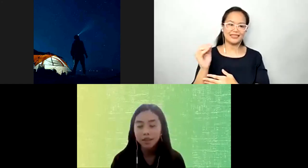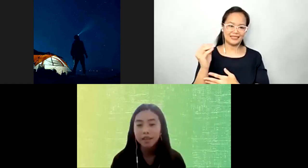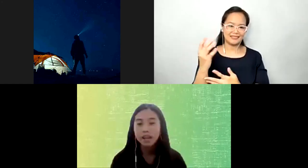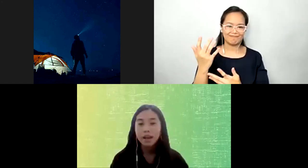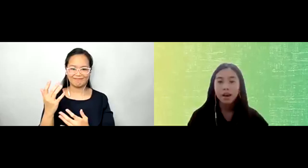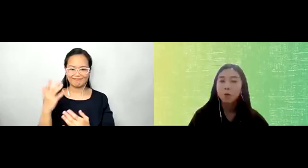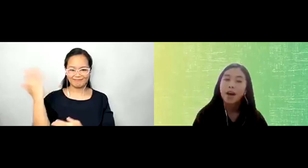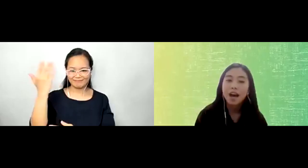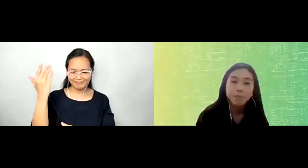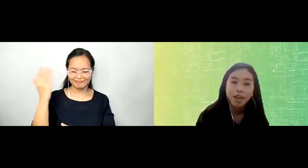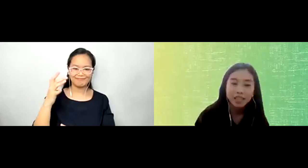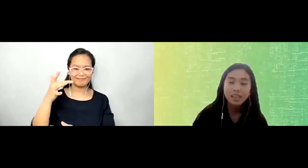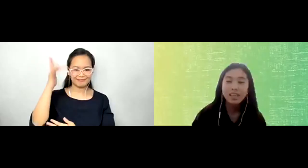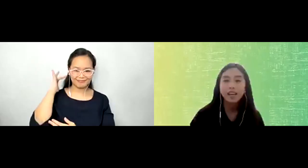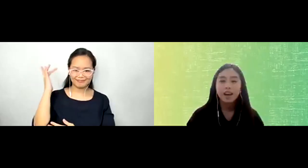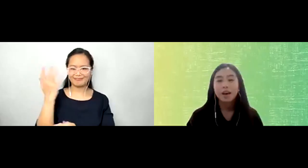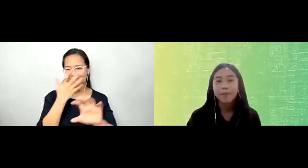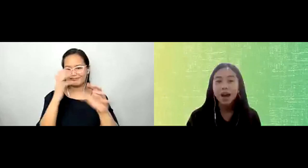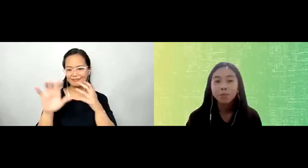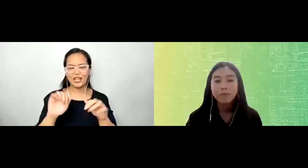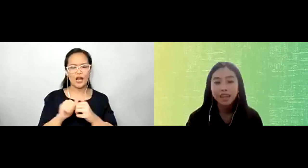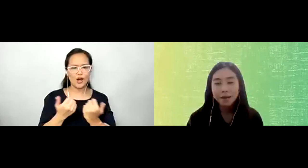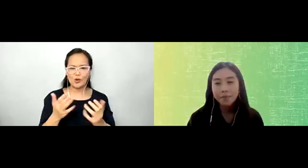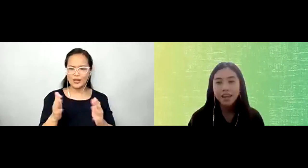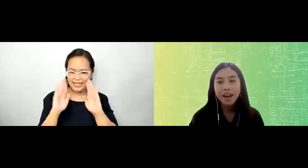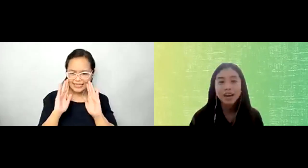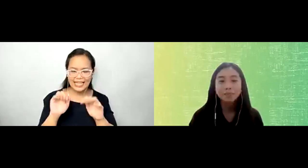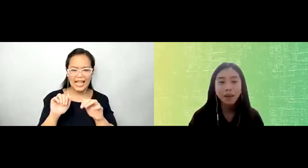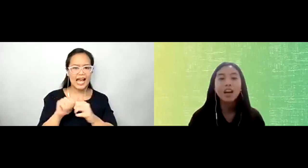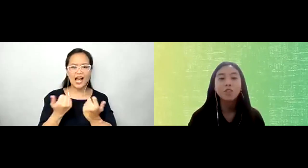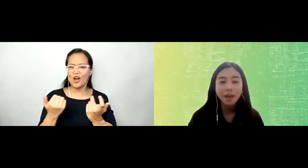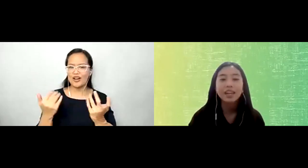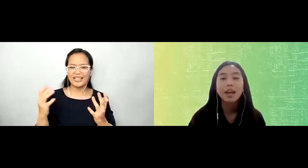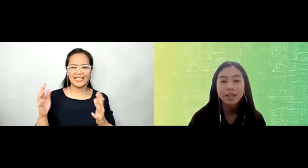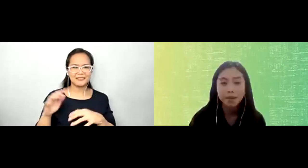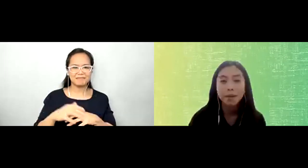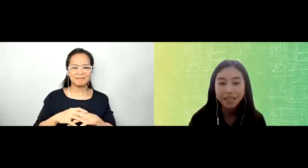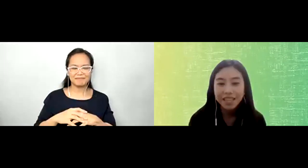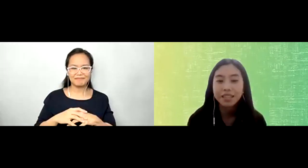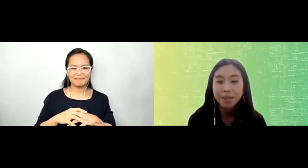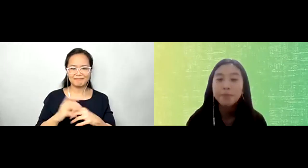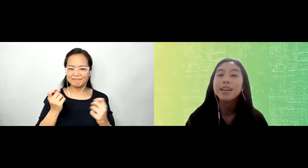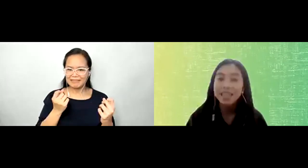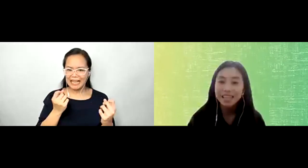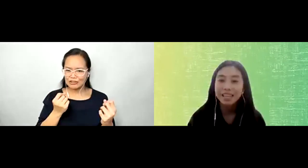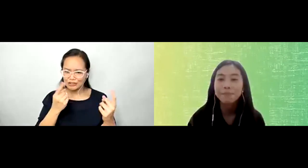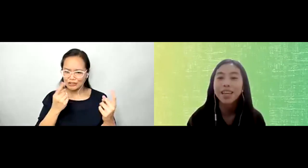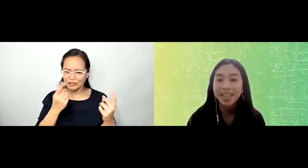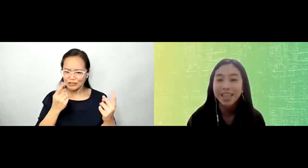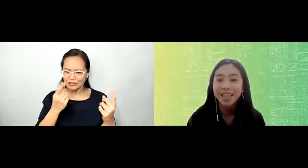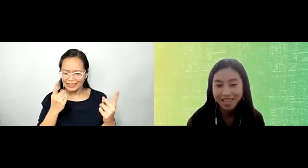empathy. Kung paano makinig, paano makiramay, at paano makiramay sa pamamagitan